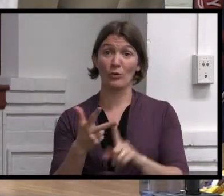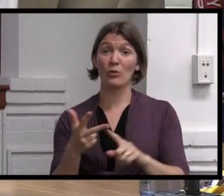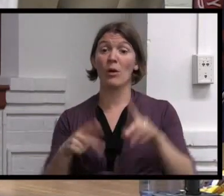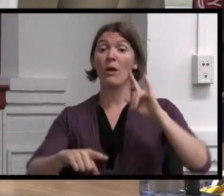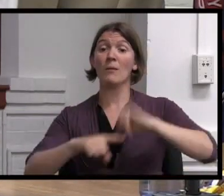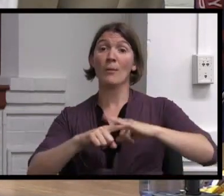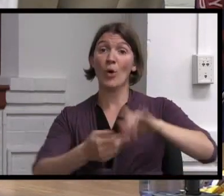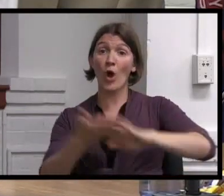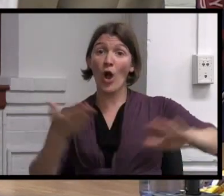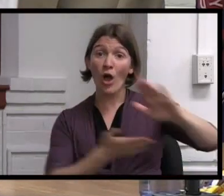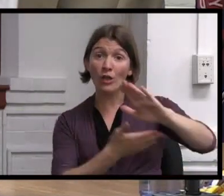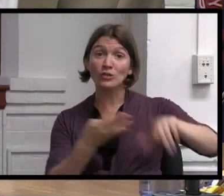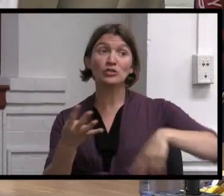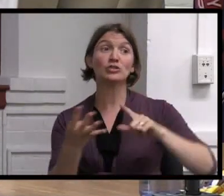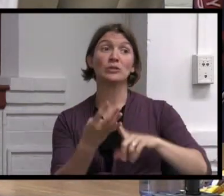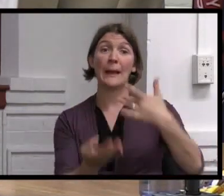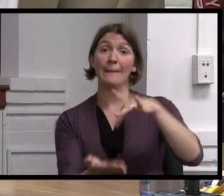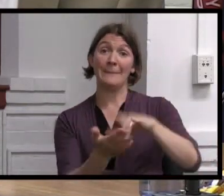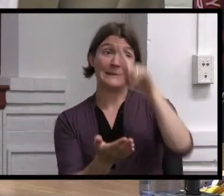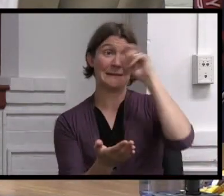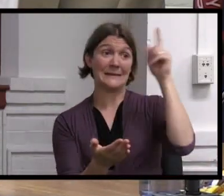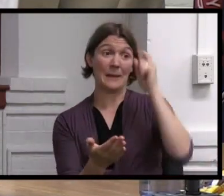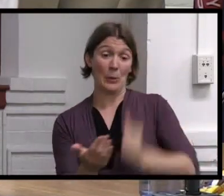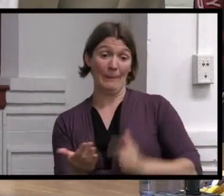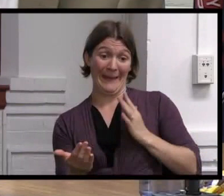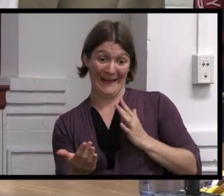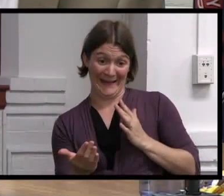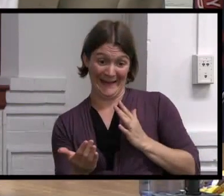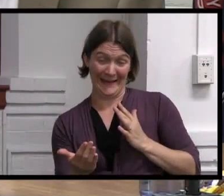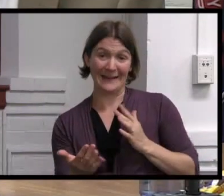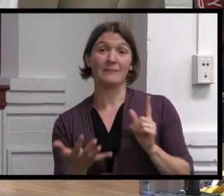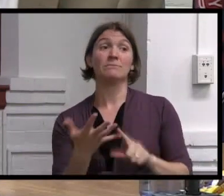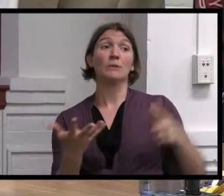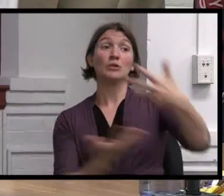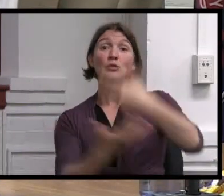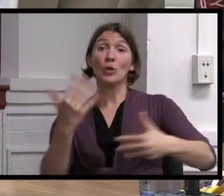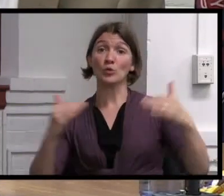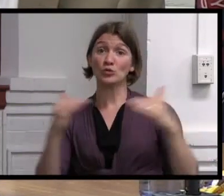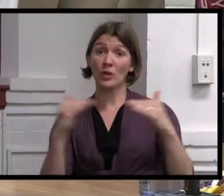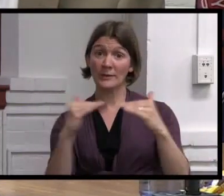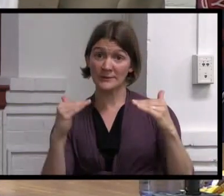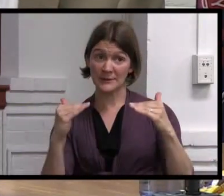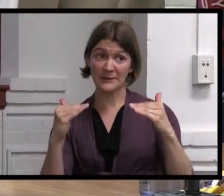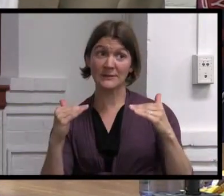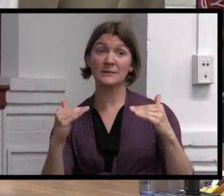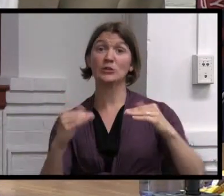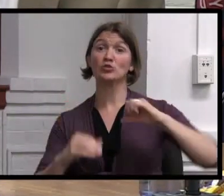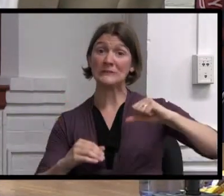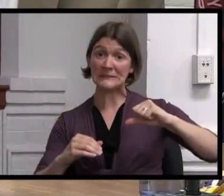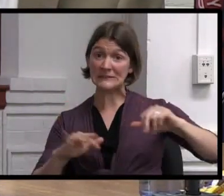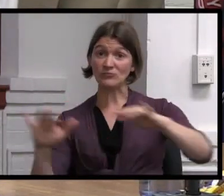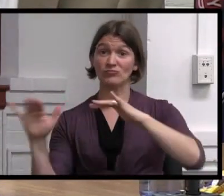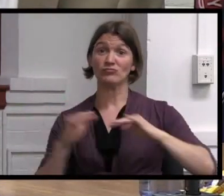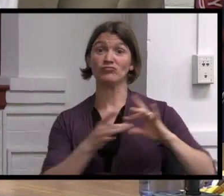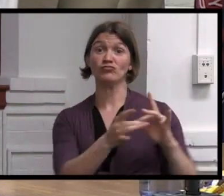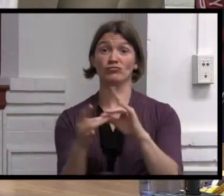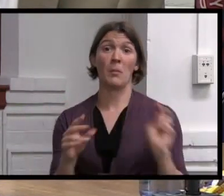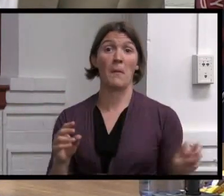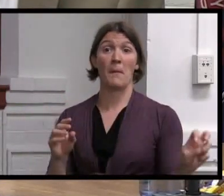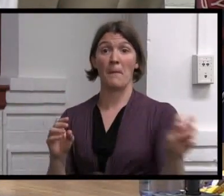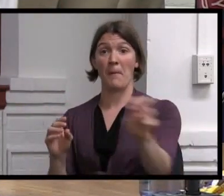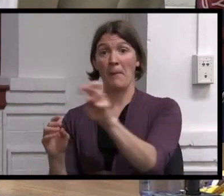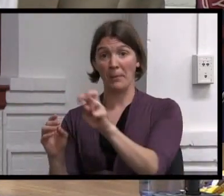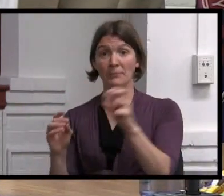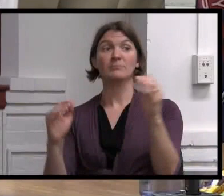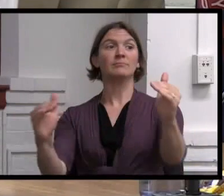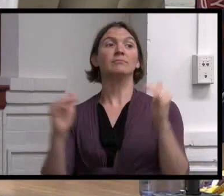College, a Midsummer Night's Picnic, a Social Justice Resistance Promenade,